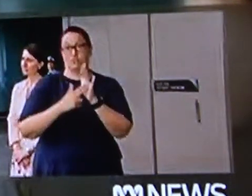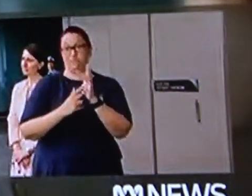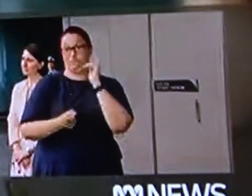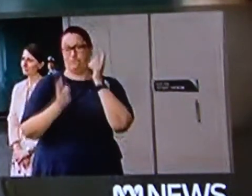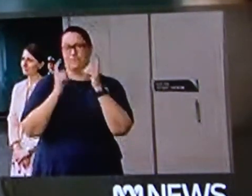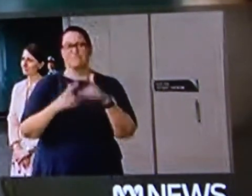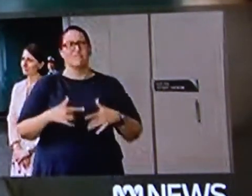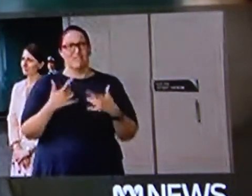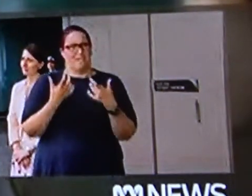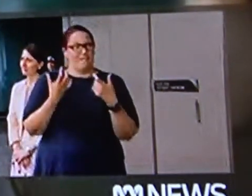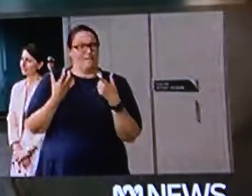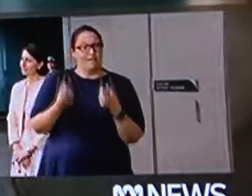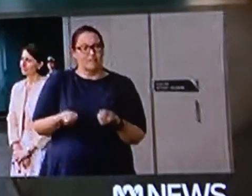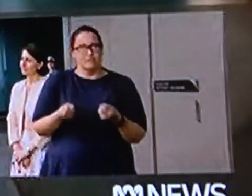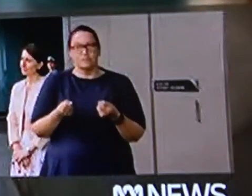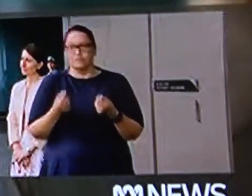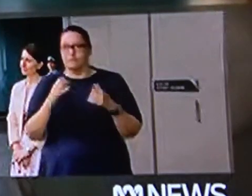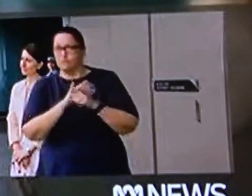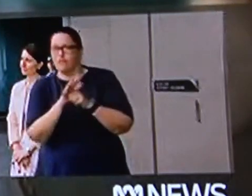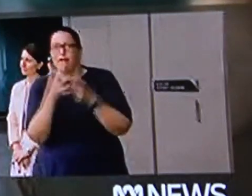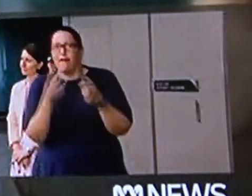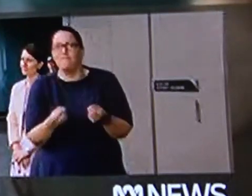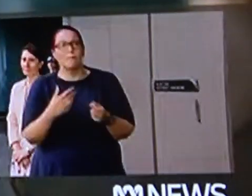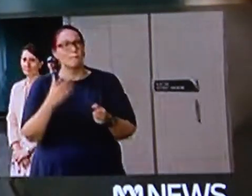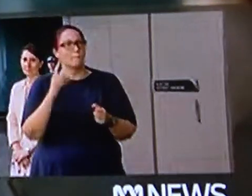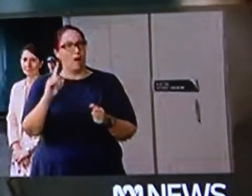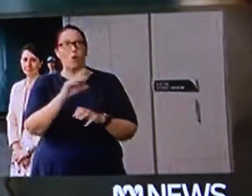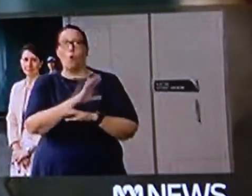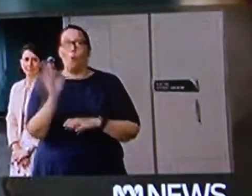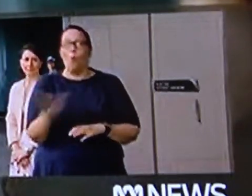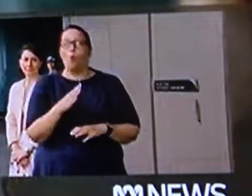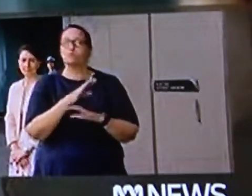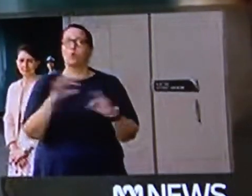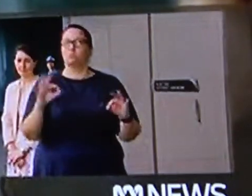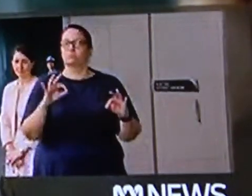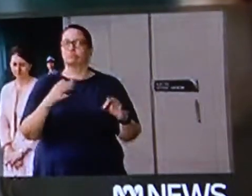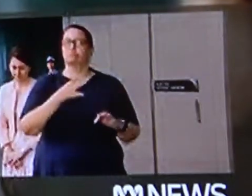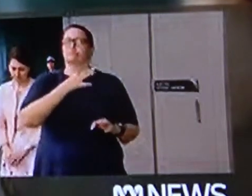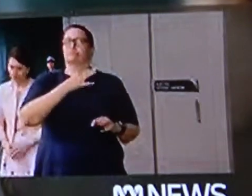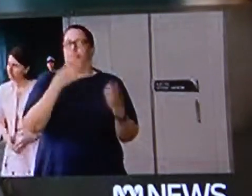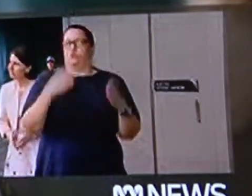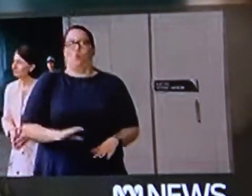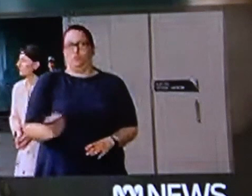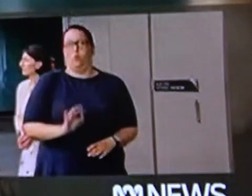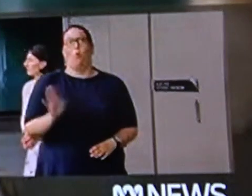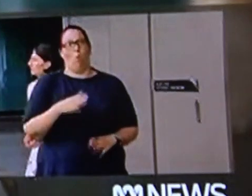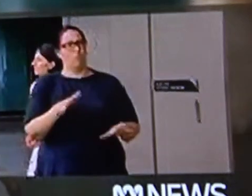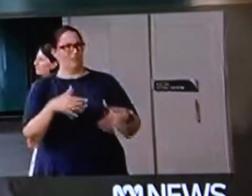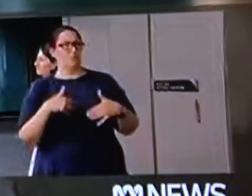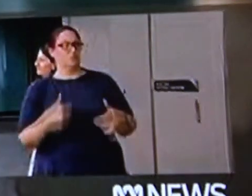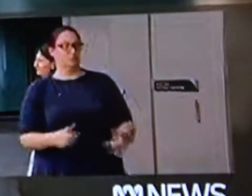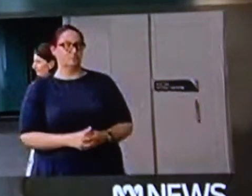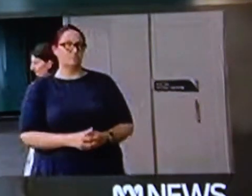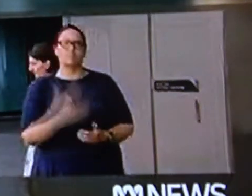No one is critically ill. They have all been transported safely with the assistance of Australian Federal Police and the